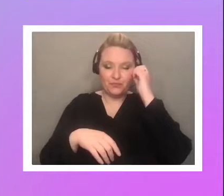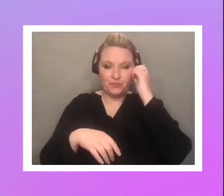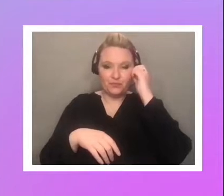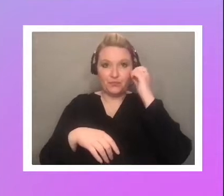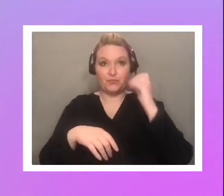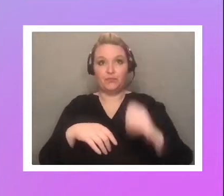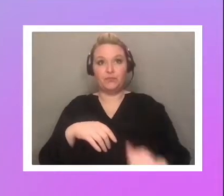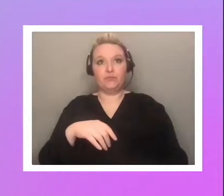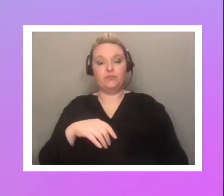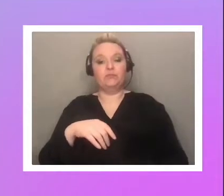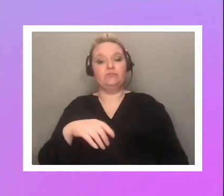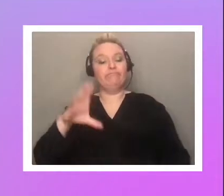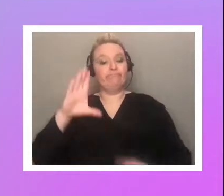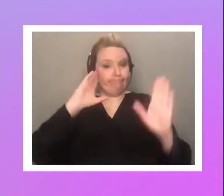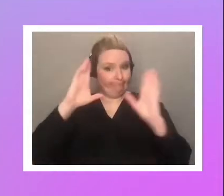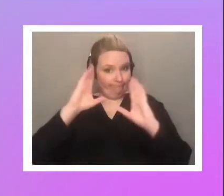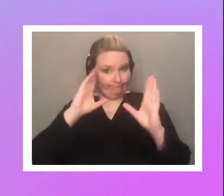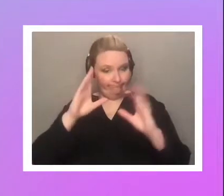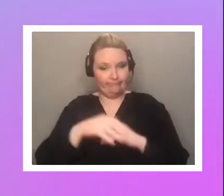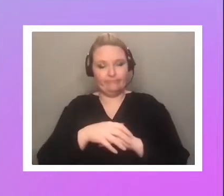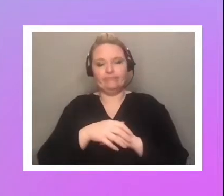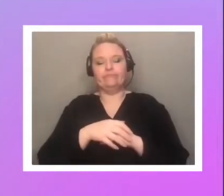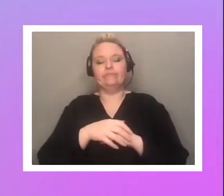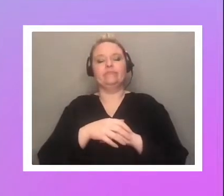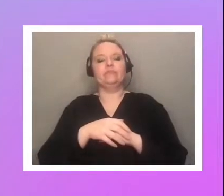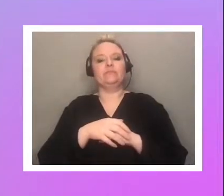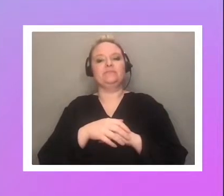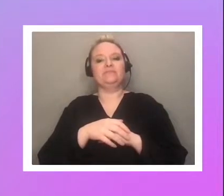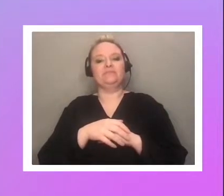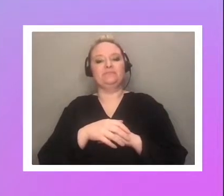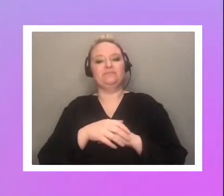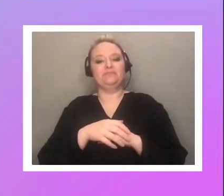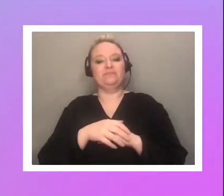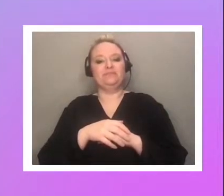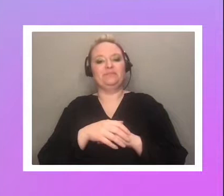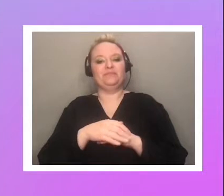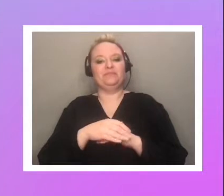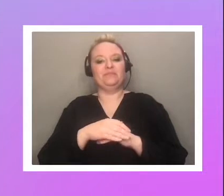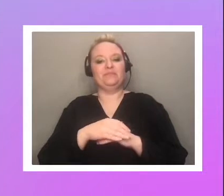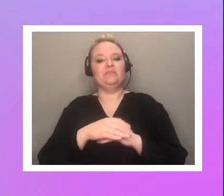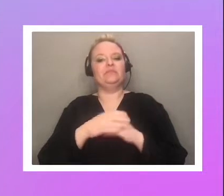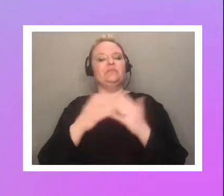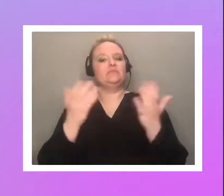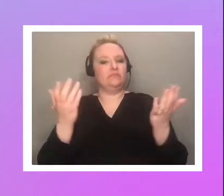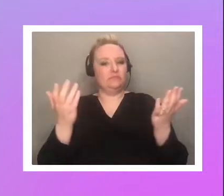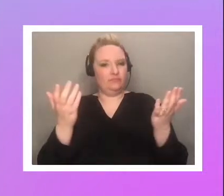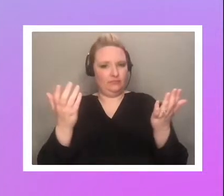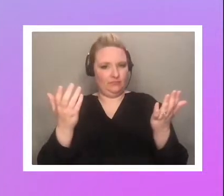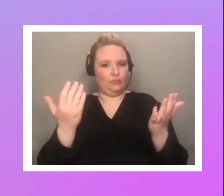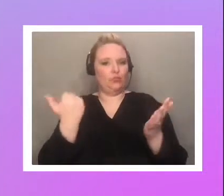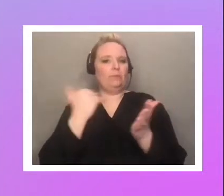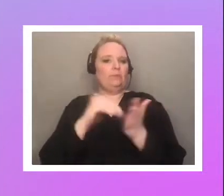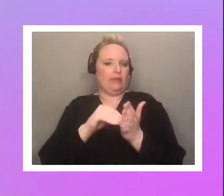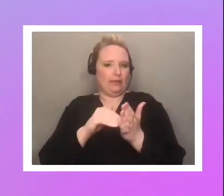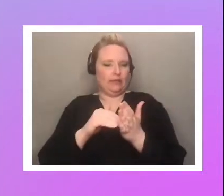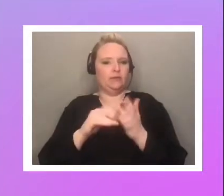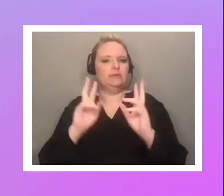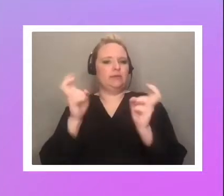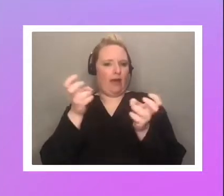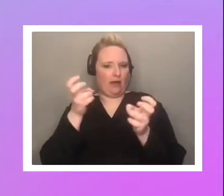So, hello, everyone. This, as it has been repeated, this is After the